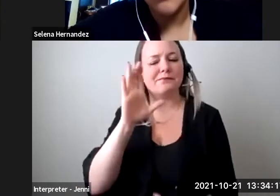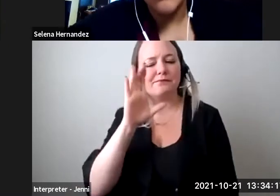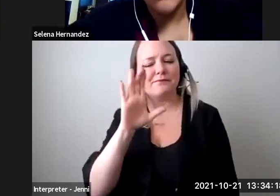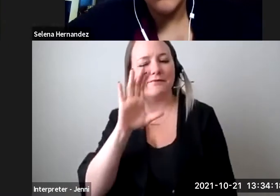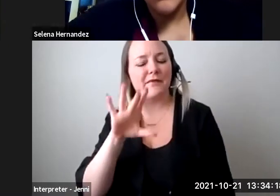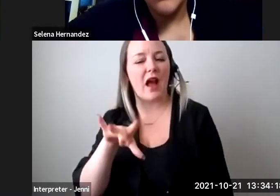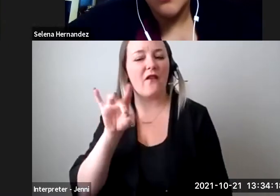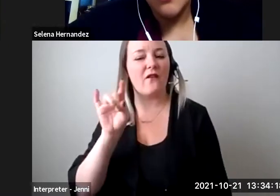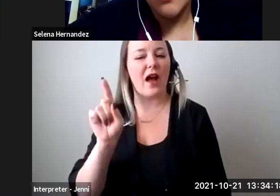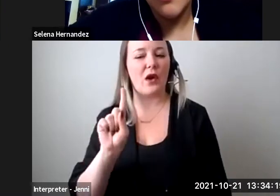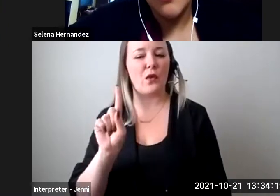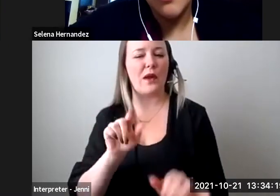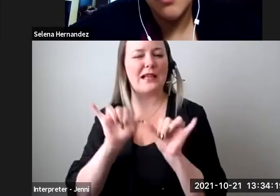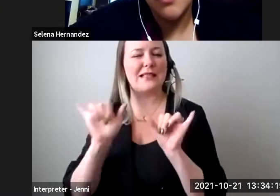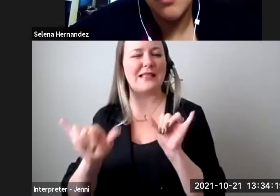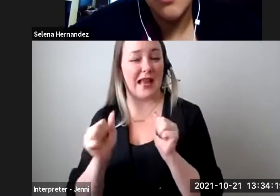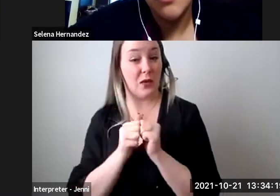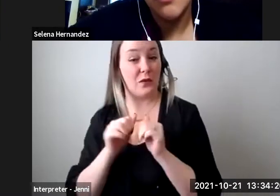with my children.